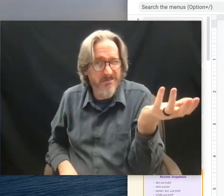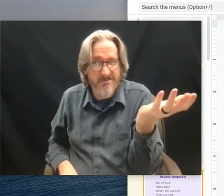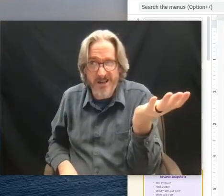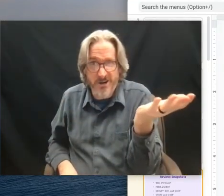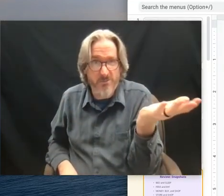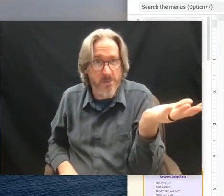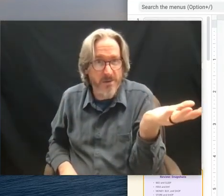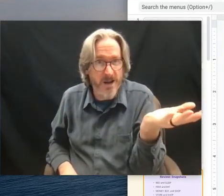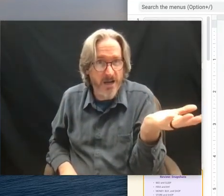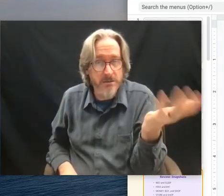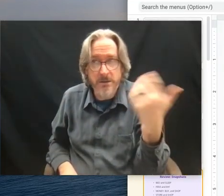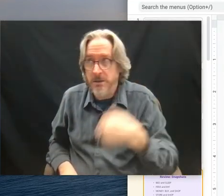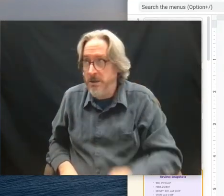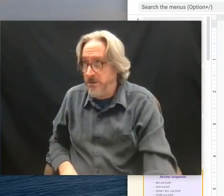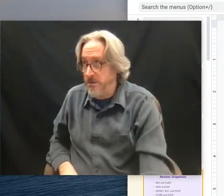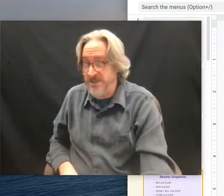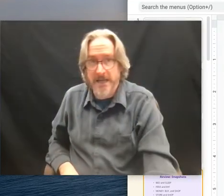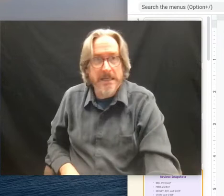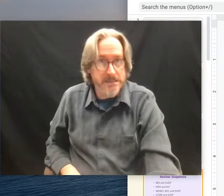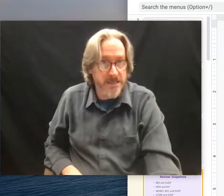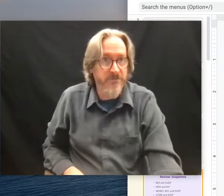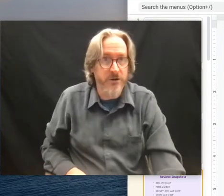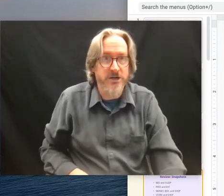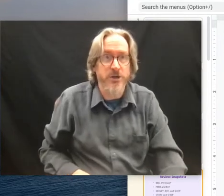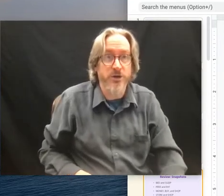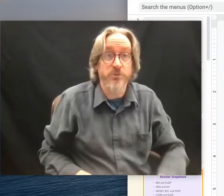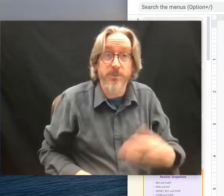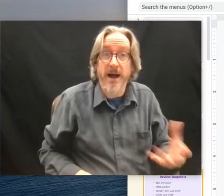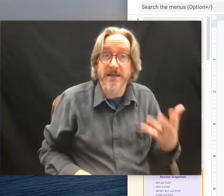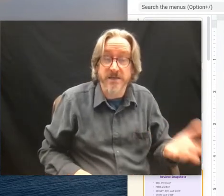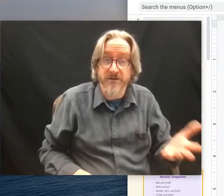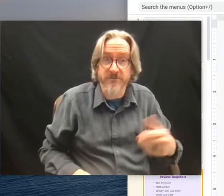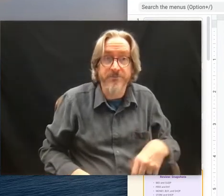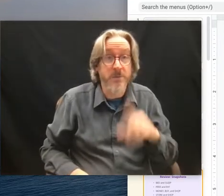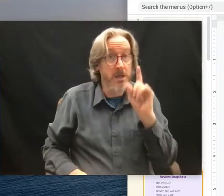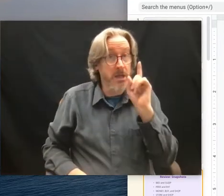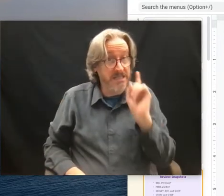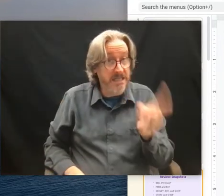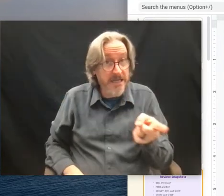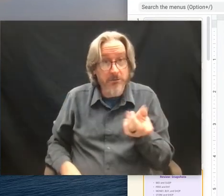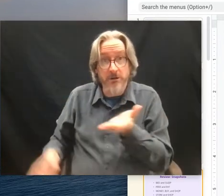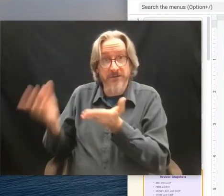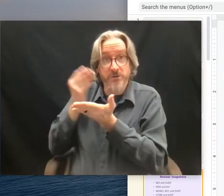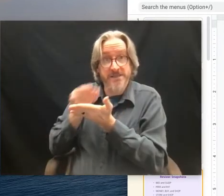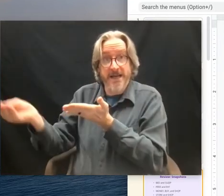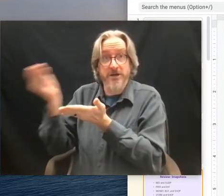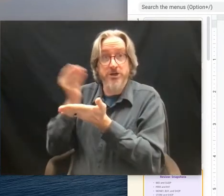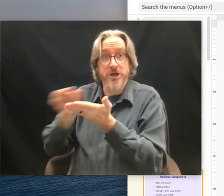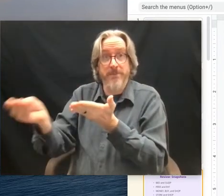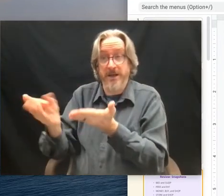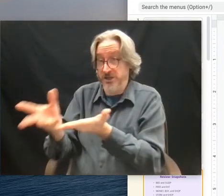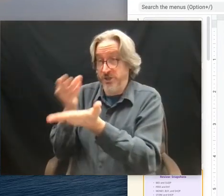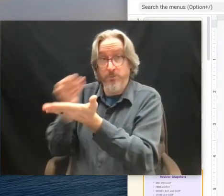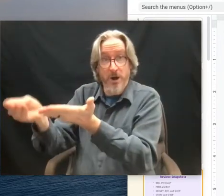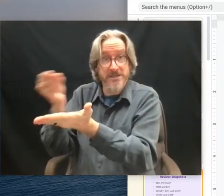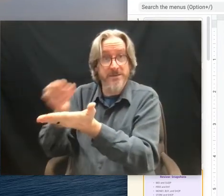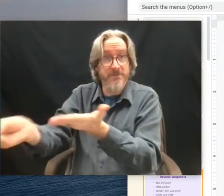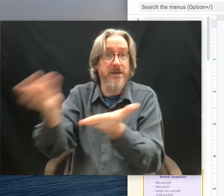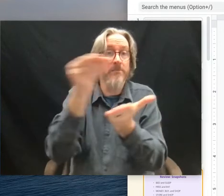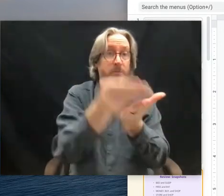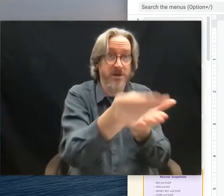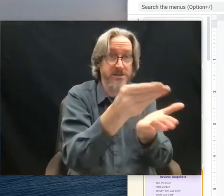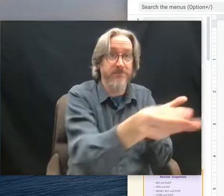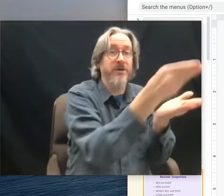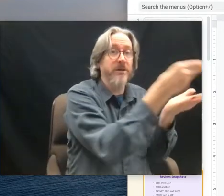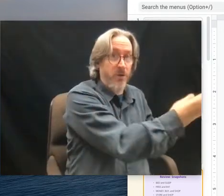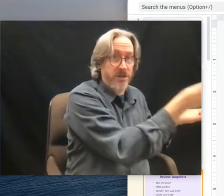assumption that you're probably not selling stuff. You're actually going to buy stuff. It's clearer if you say shopping because you bought